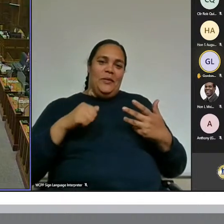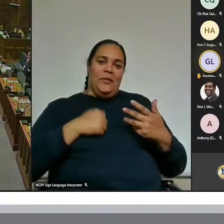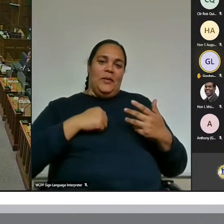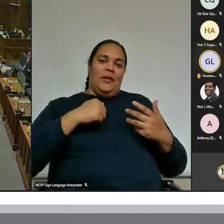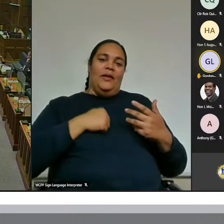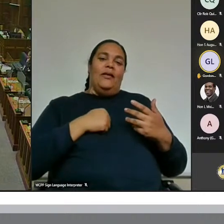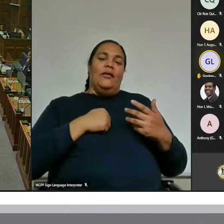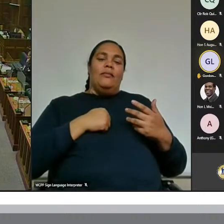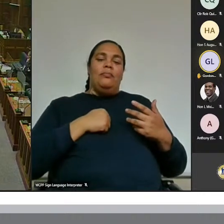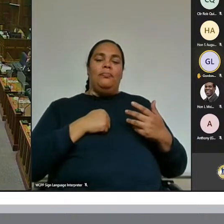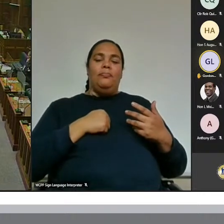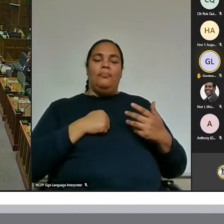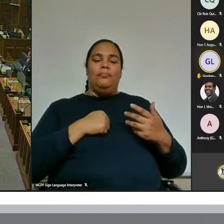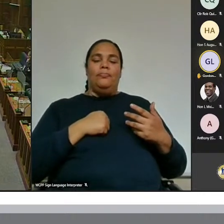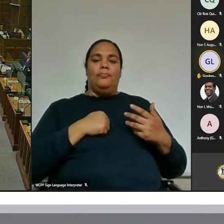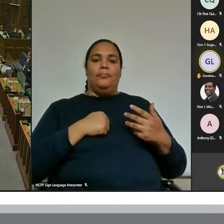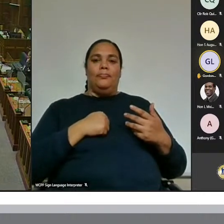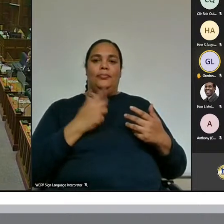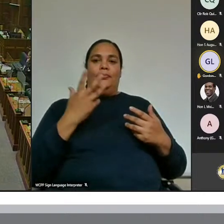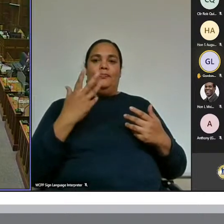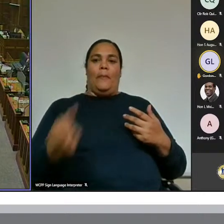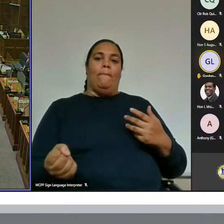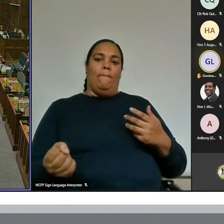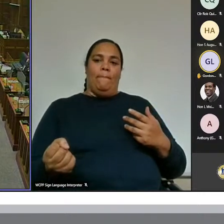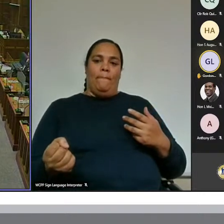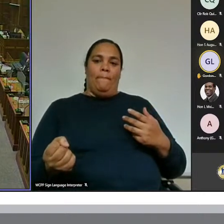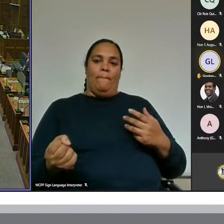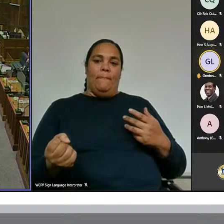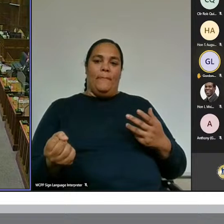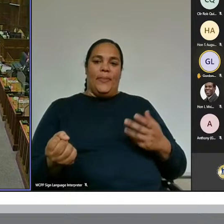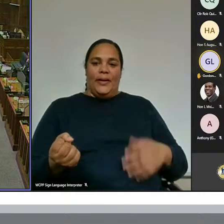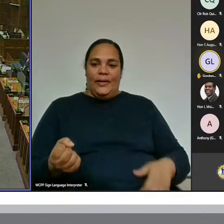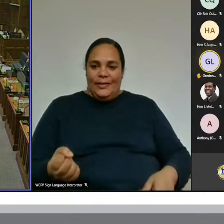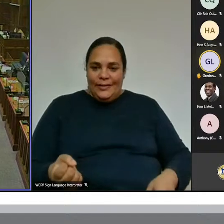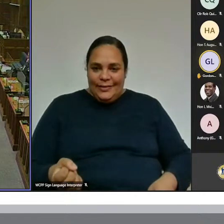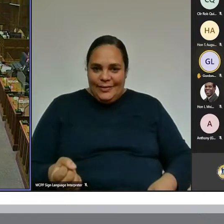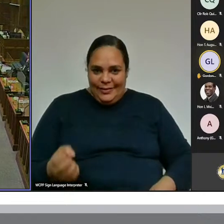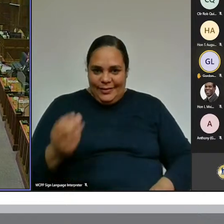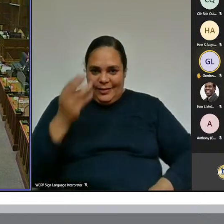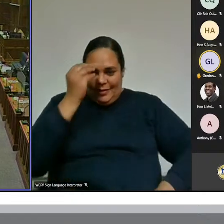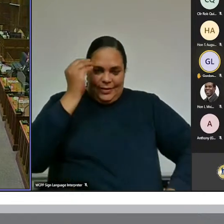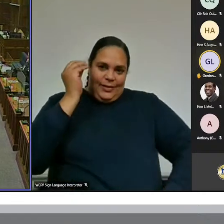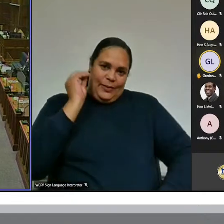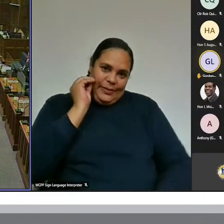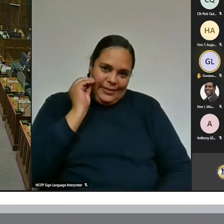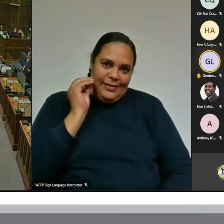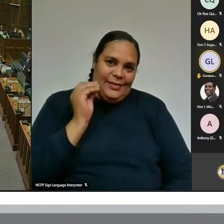my microphone become muted. Noted,